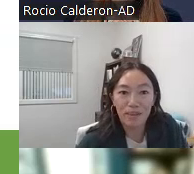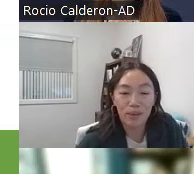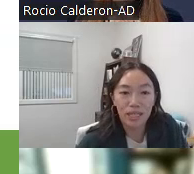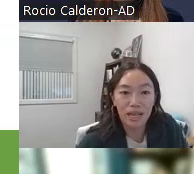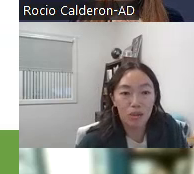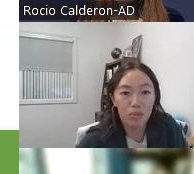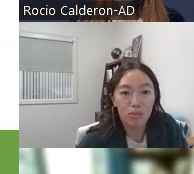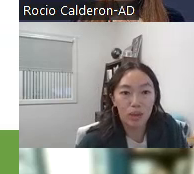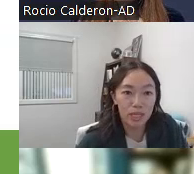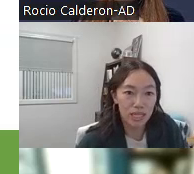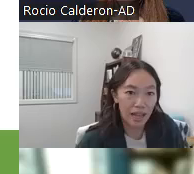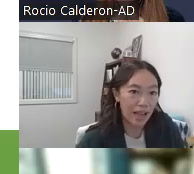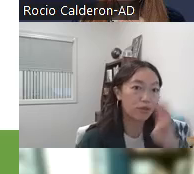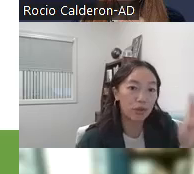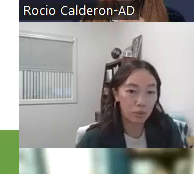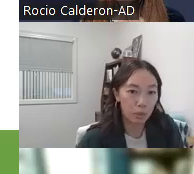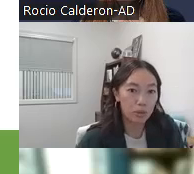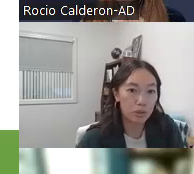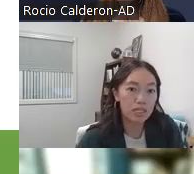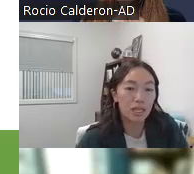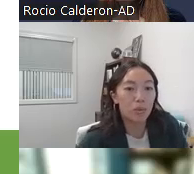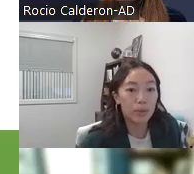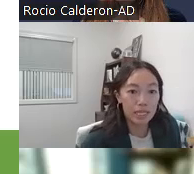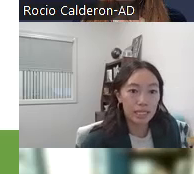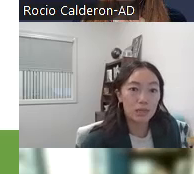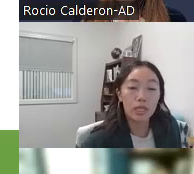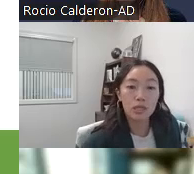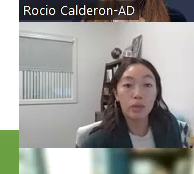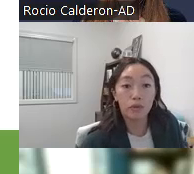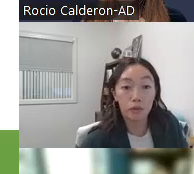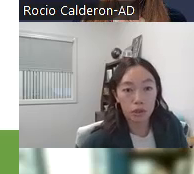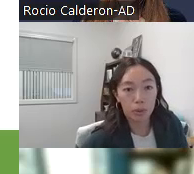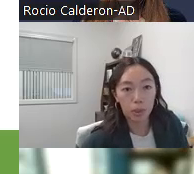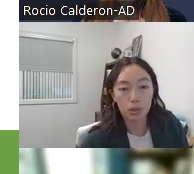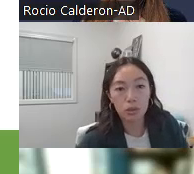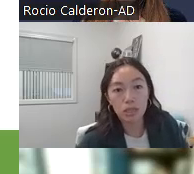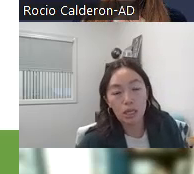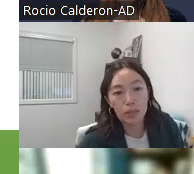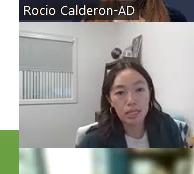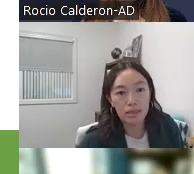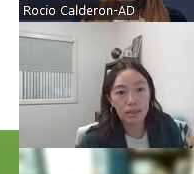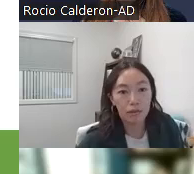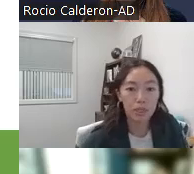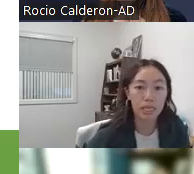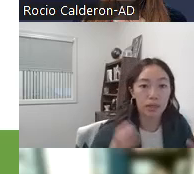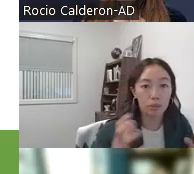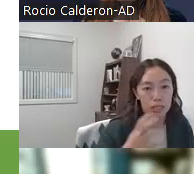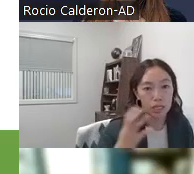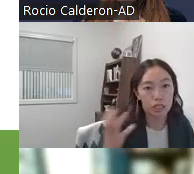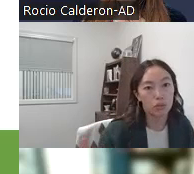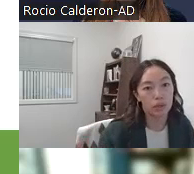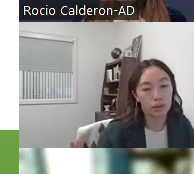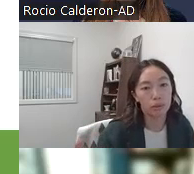last time that we had reviewed the proposals, what we did is once we reviewed the proposals, we did kind of put together